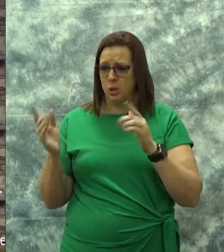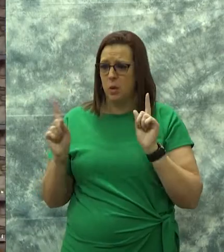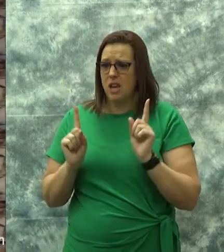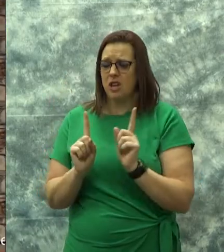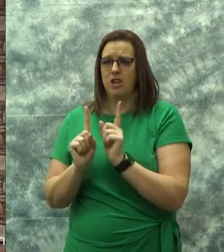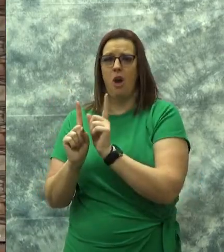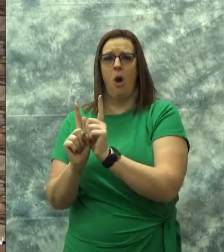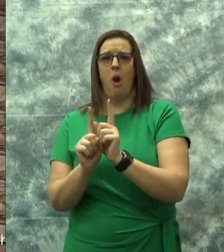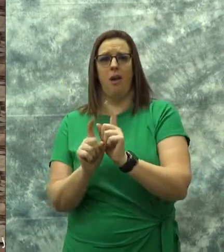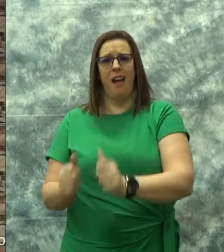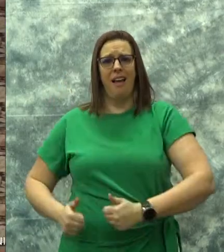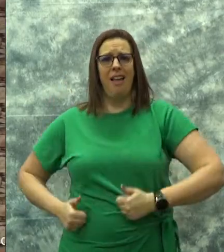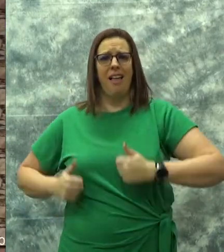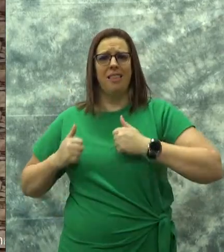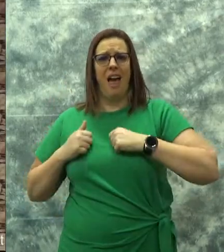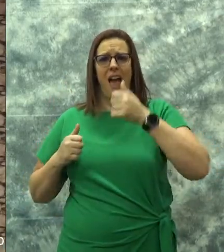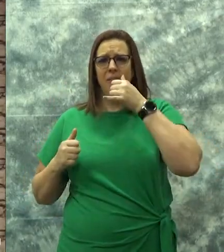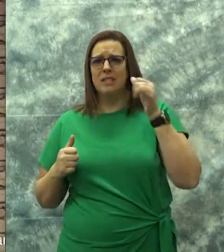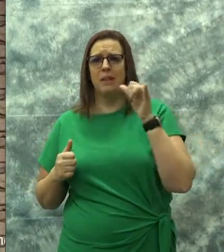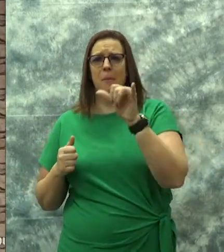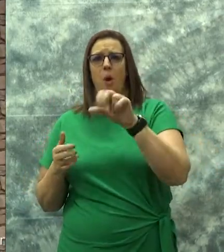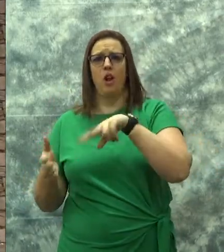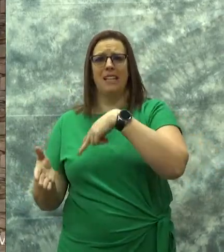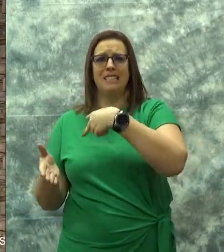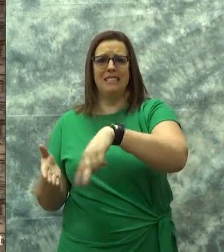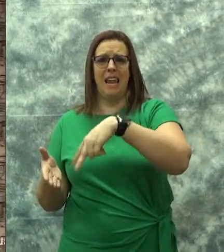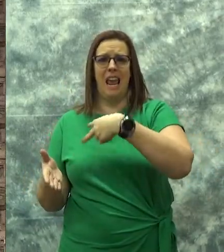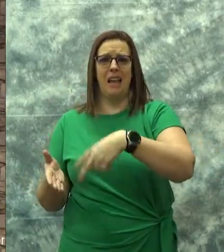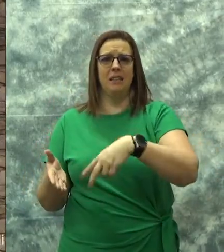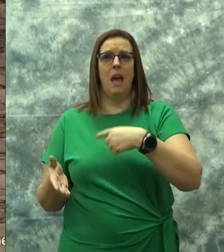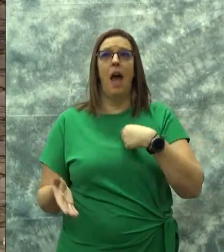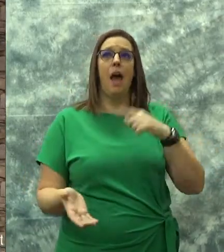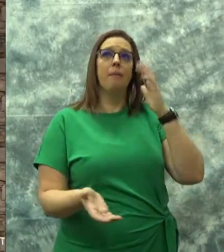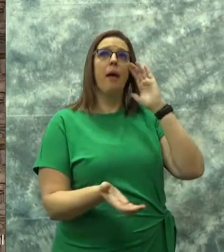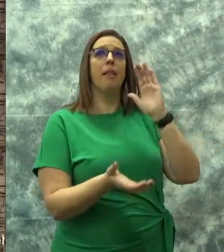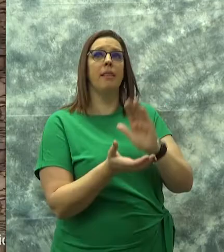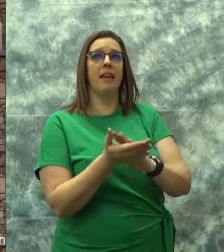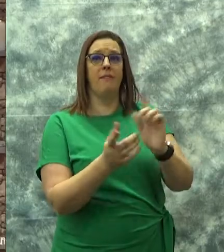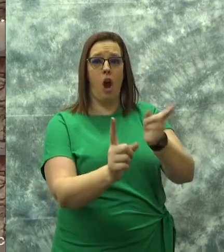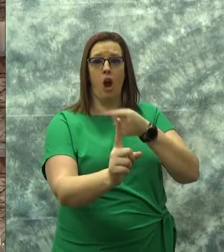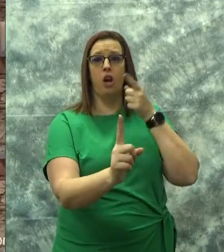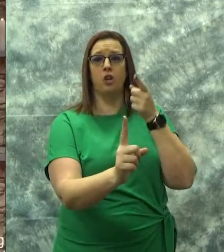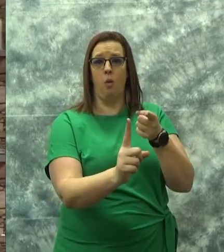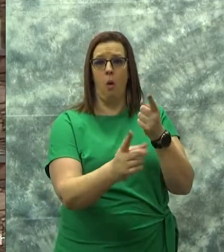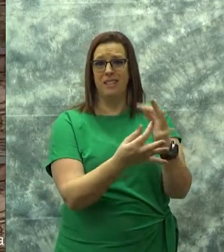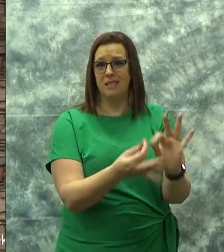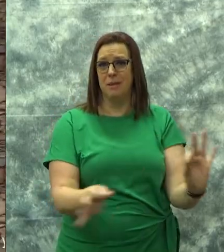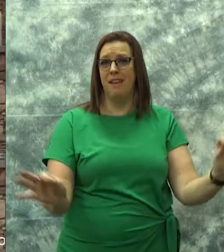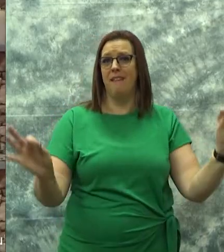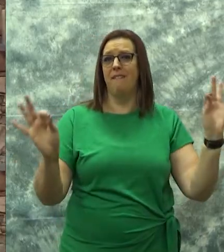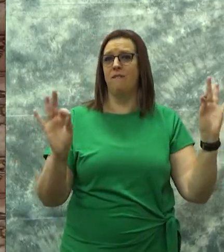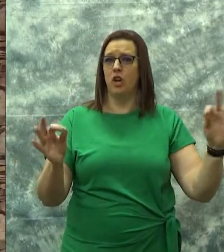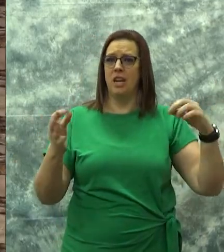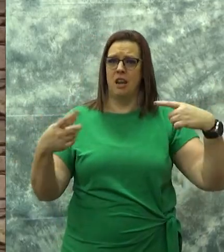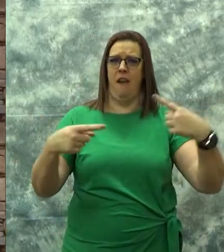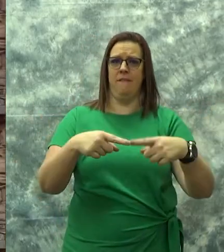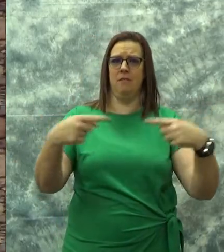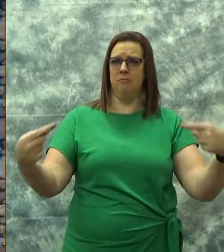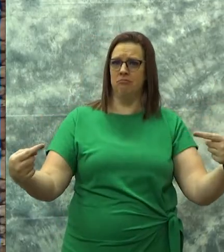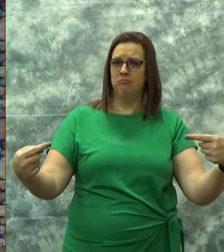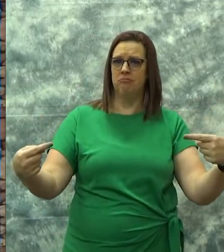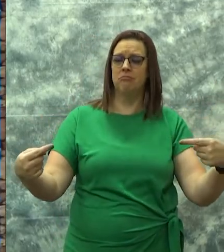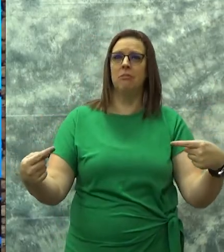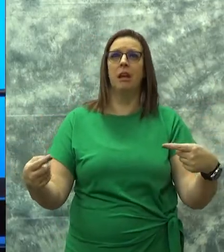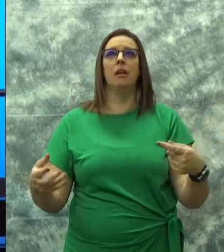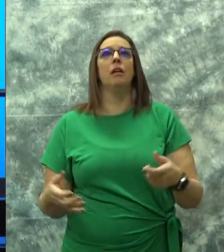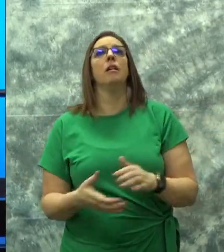as we glide along through life's immortal dance. I believe our goal is to be free of the